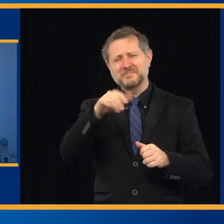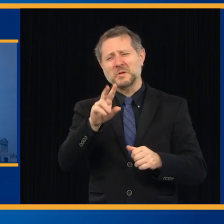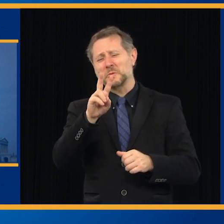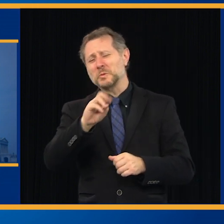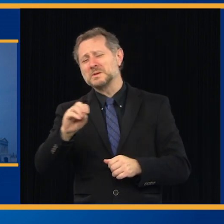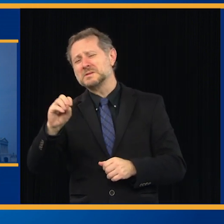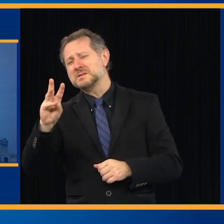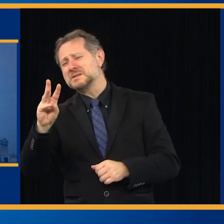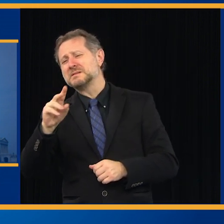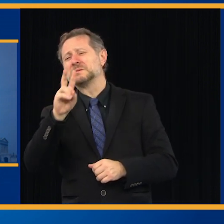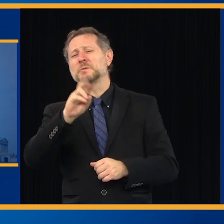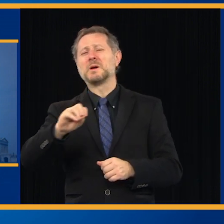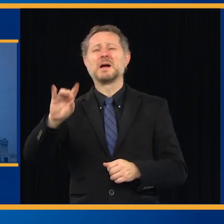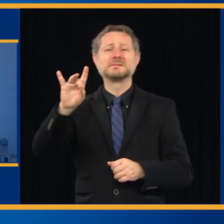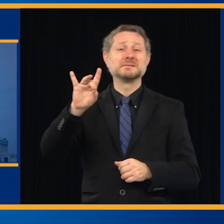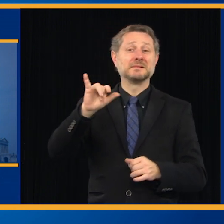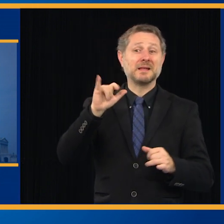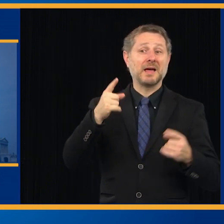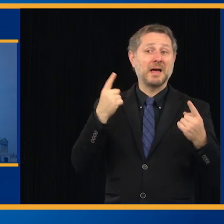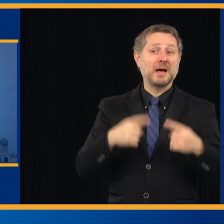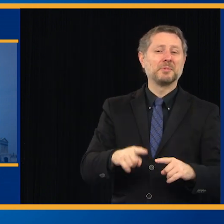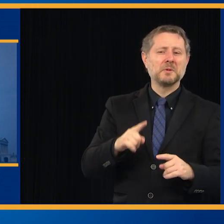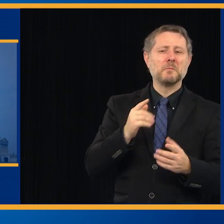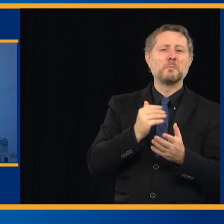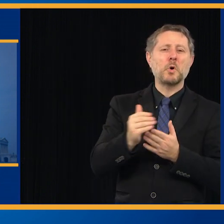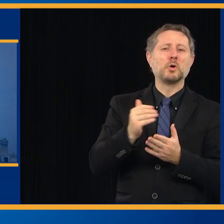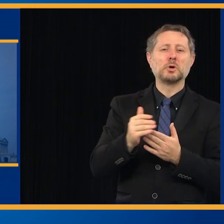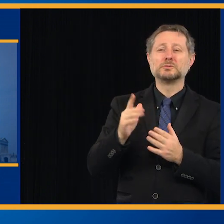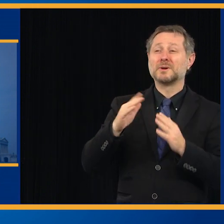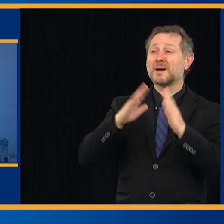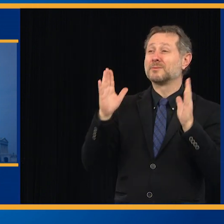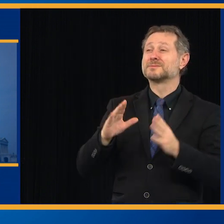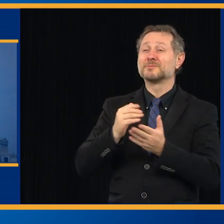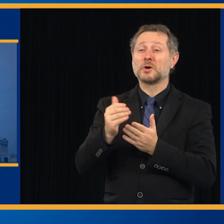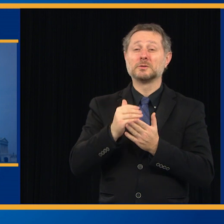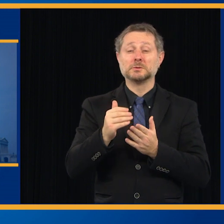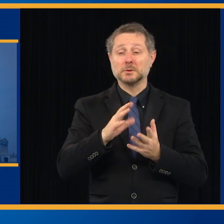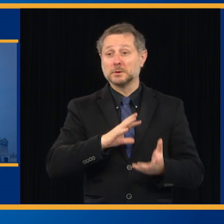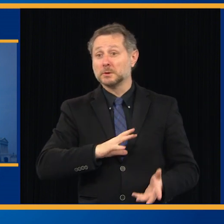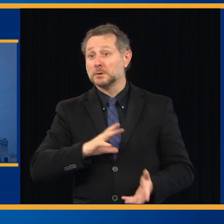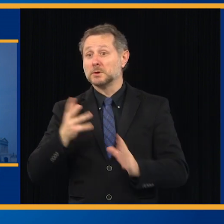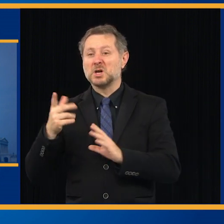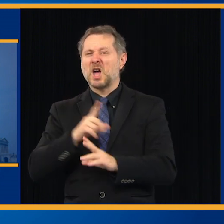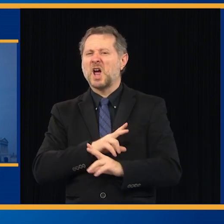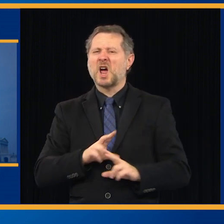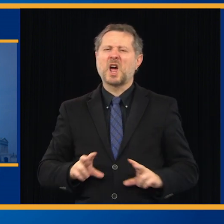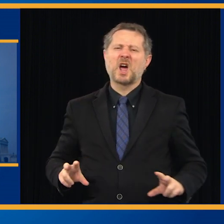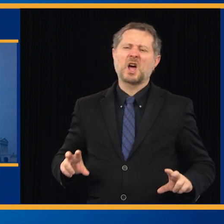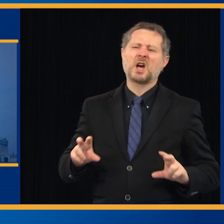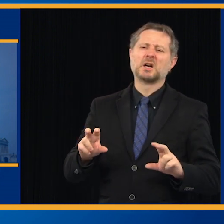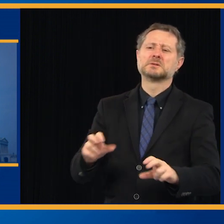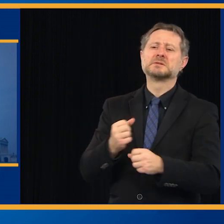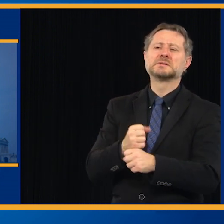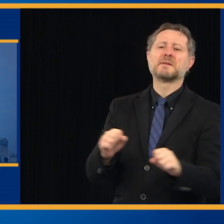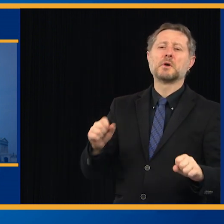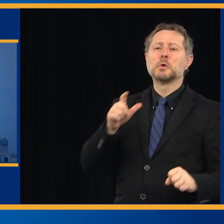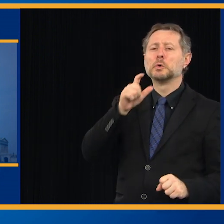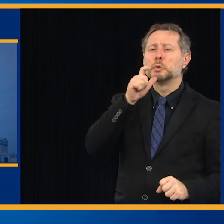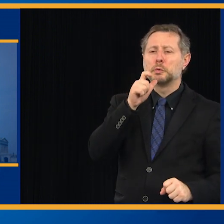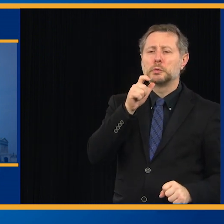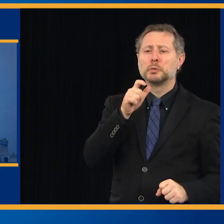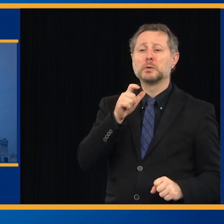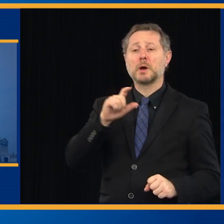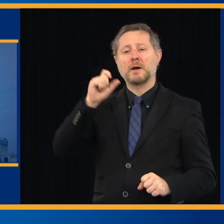2007-2008 mortgage crisis bailout, where the government bailed